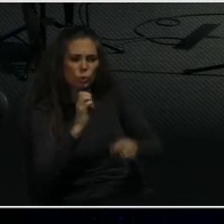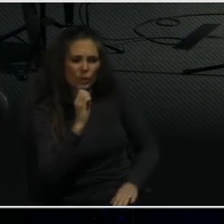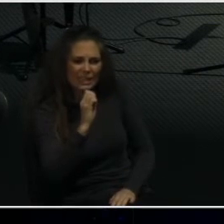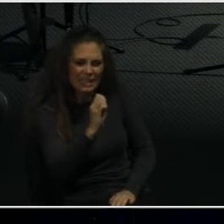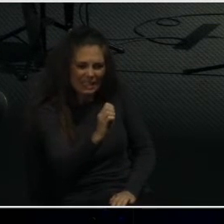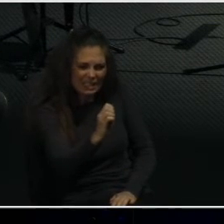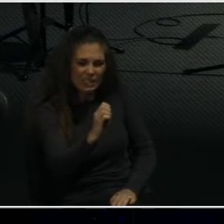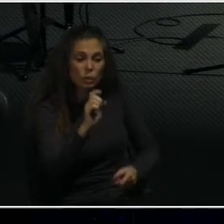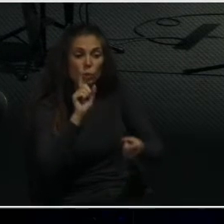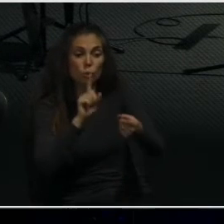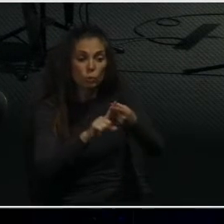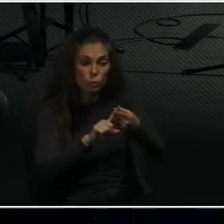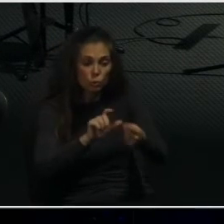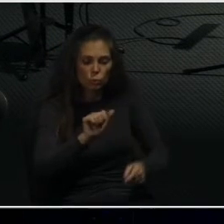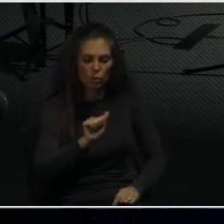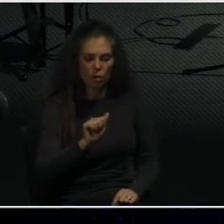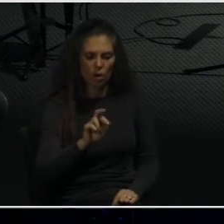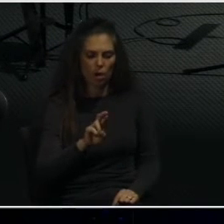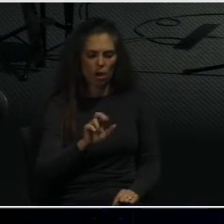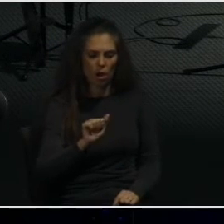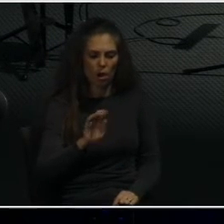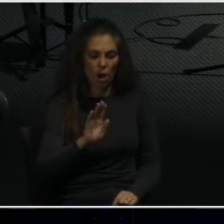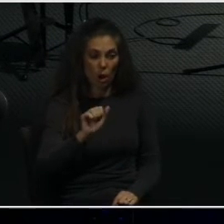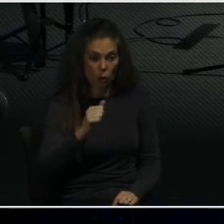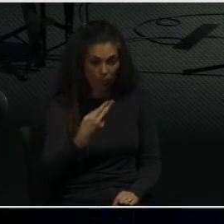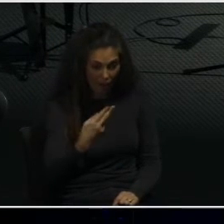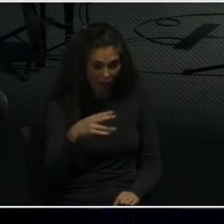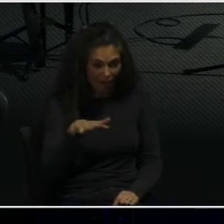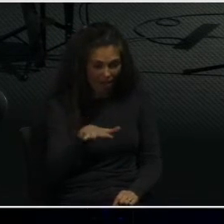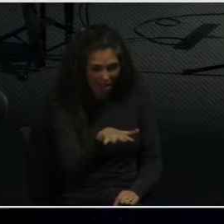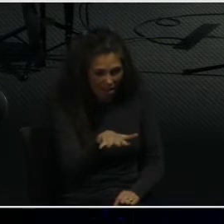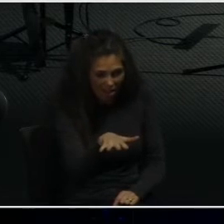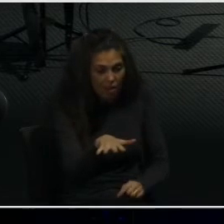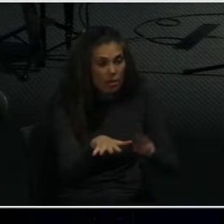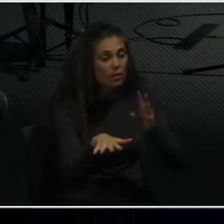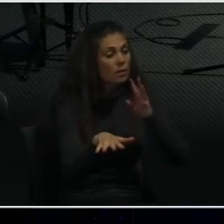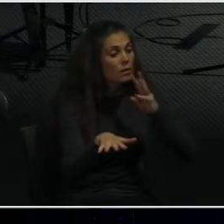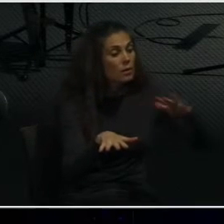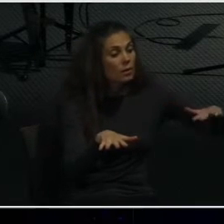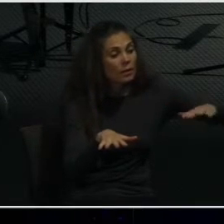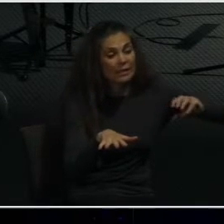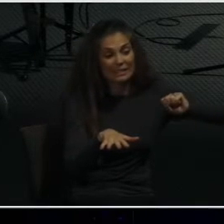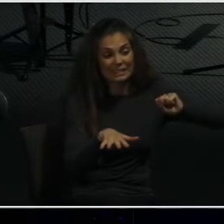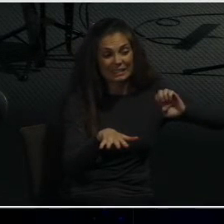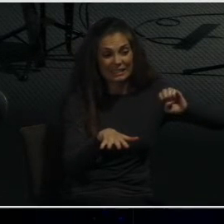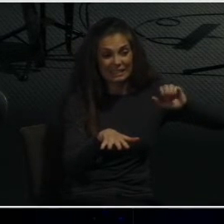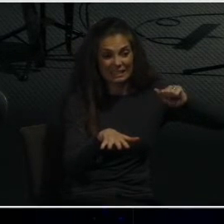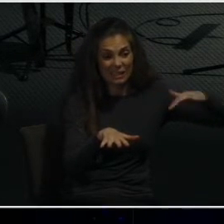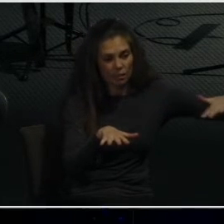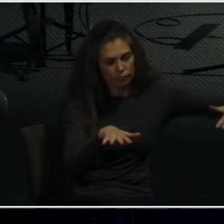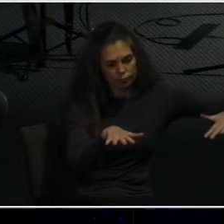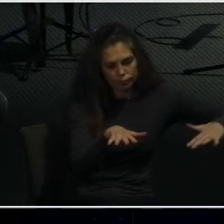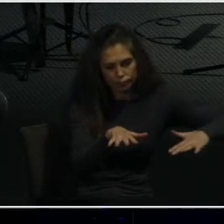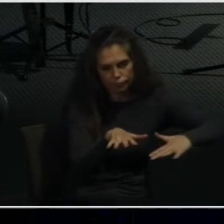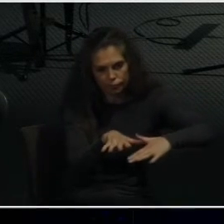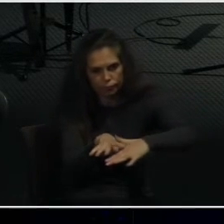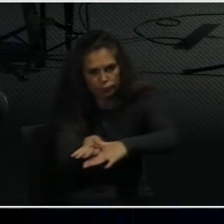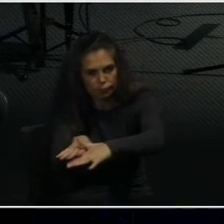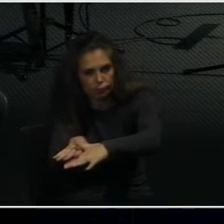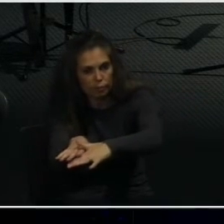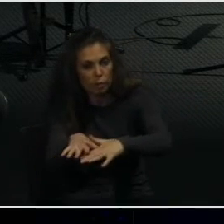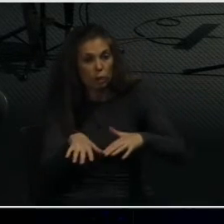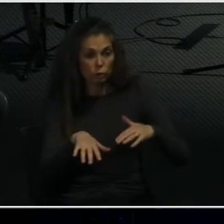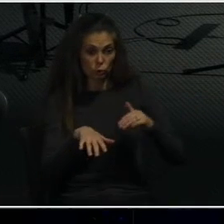the Arabah and enters the sea. So this means that the river will go east from Jerusalem,